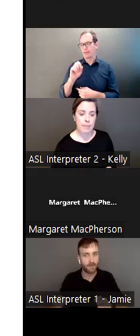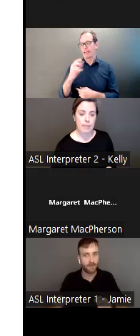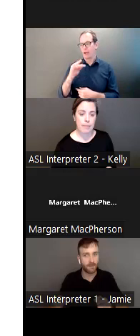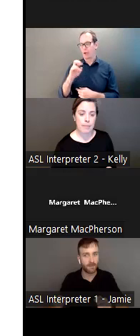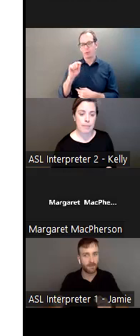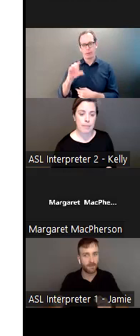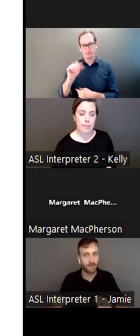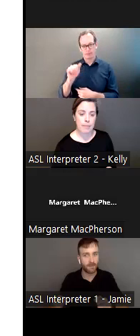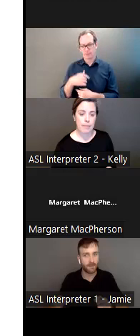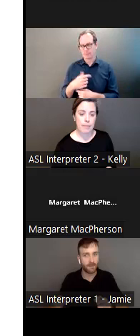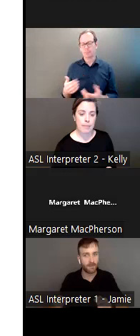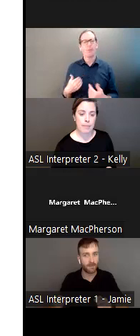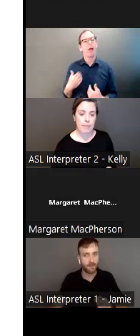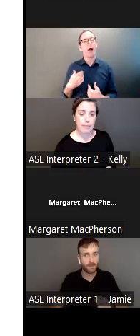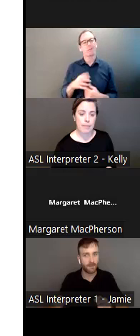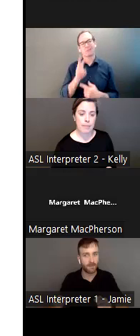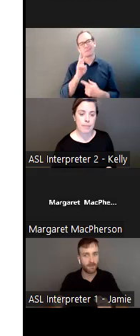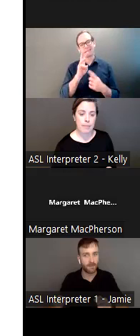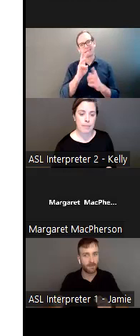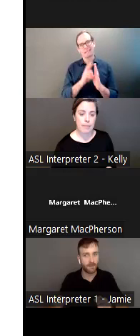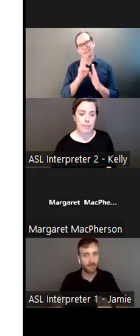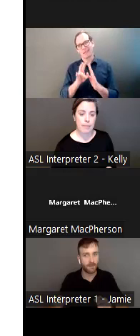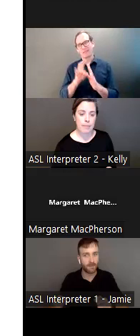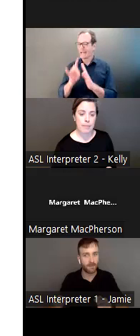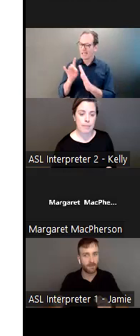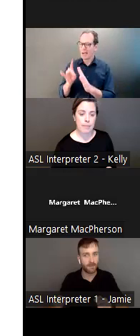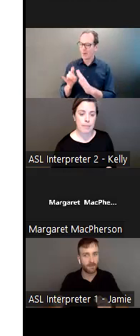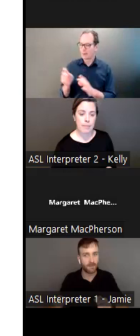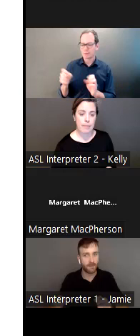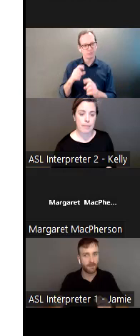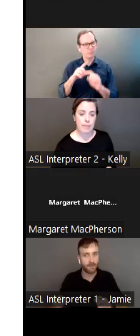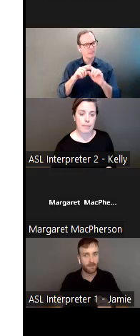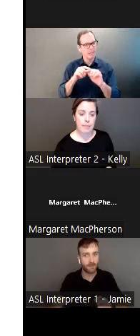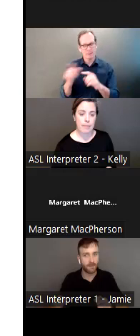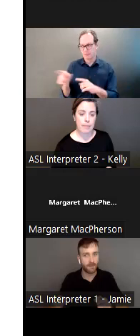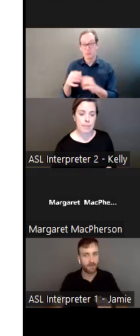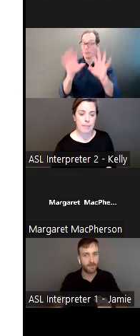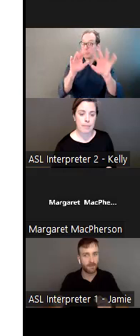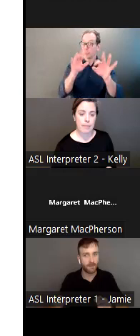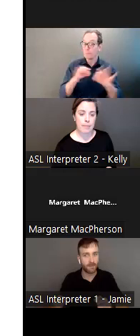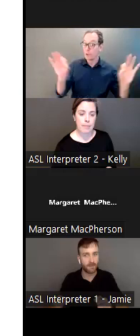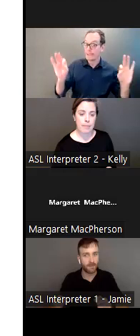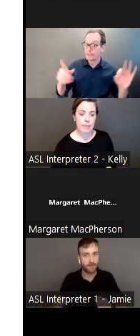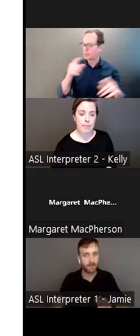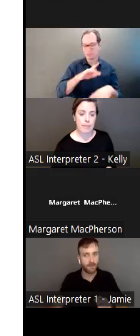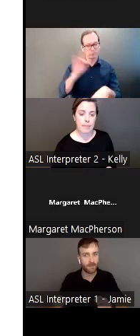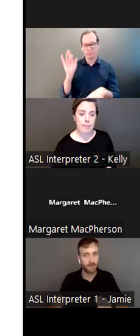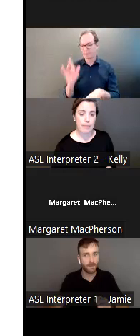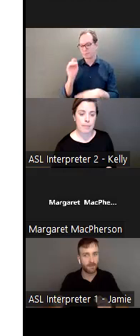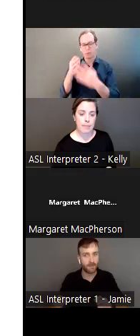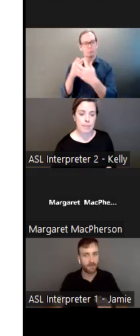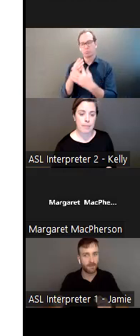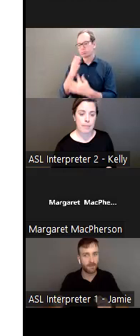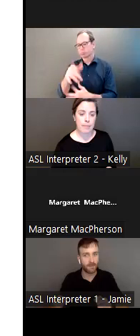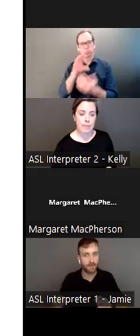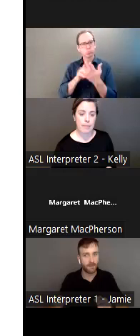about 6 to 8 hours, depending on how deeply you engage with the material. It's free. You just follow the link above,